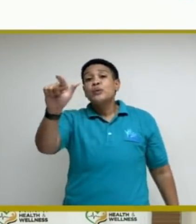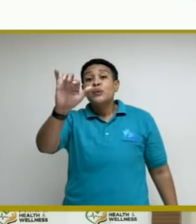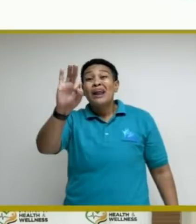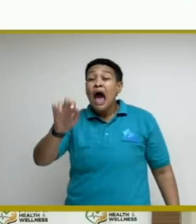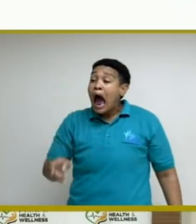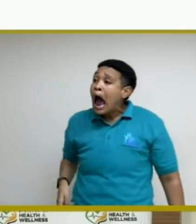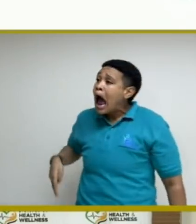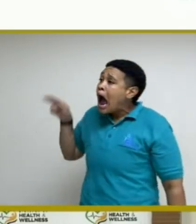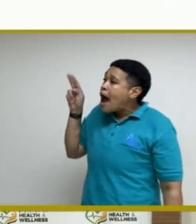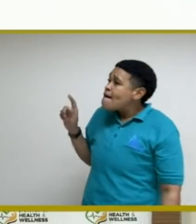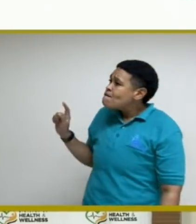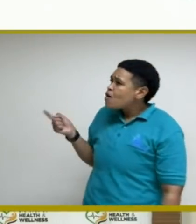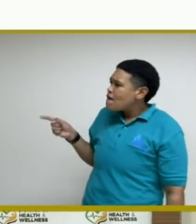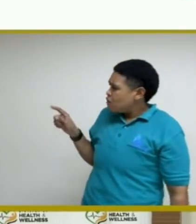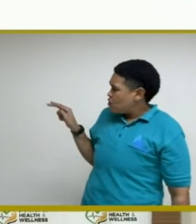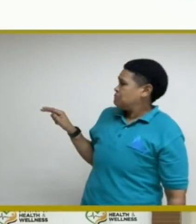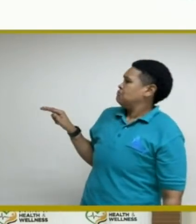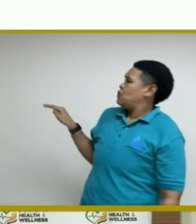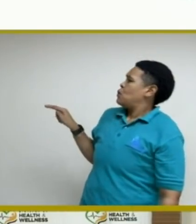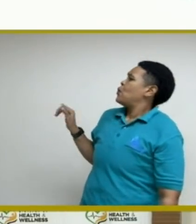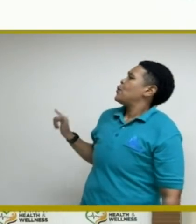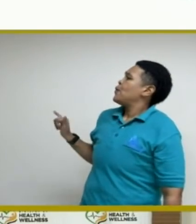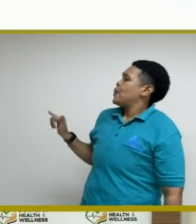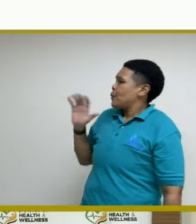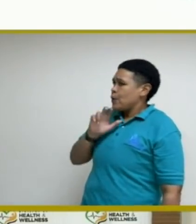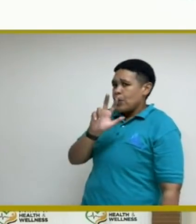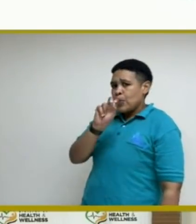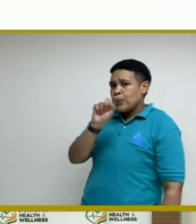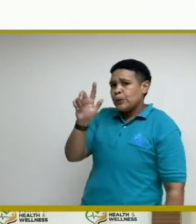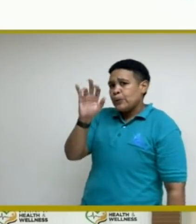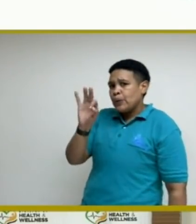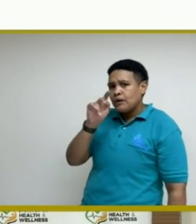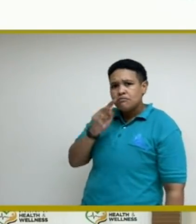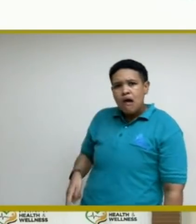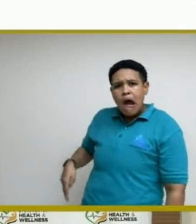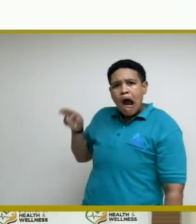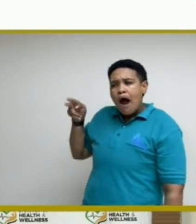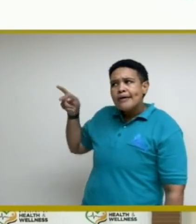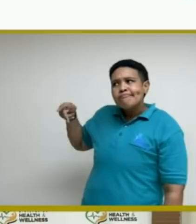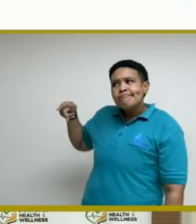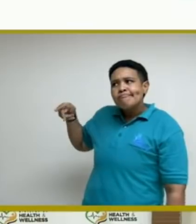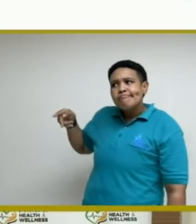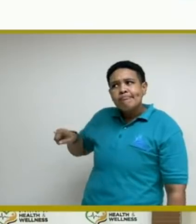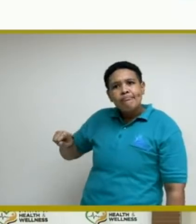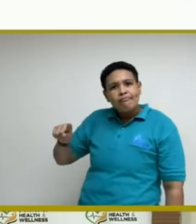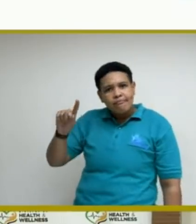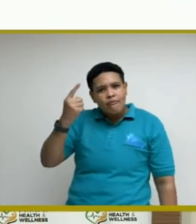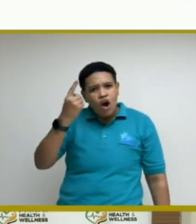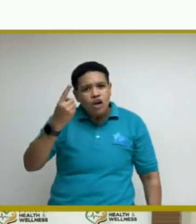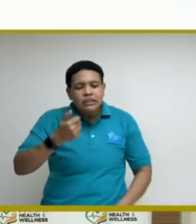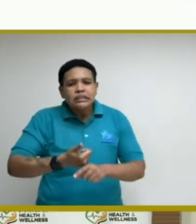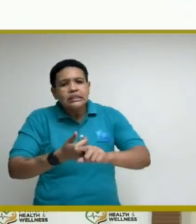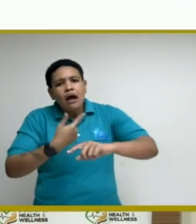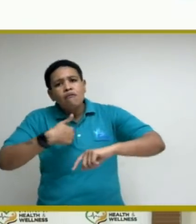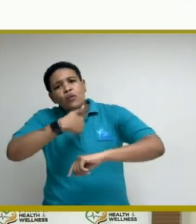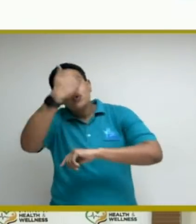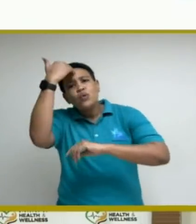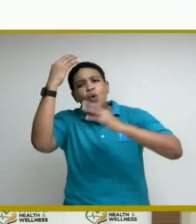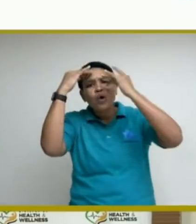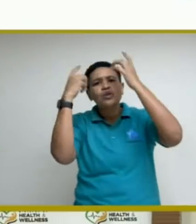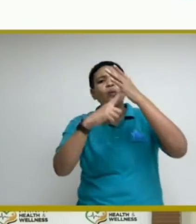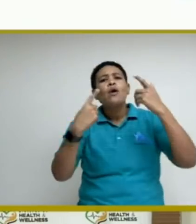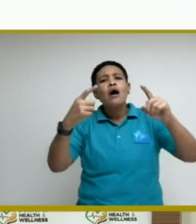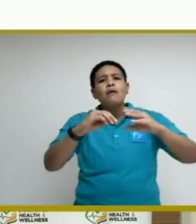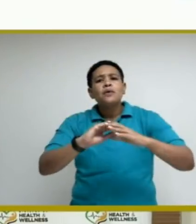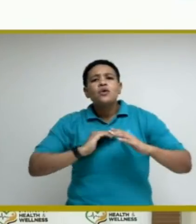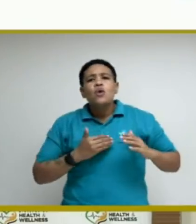and the 30 to 39 age group. We know that there has been concern about what's happening in our